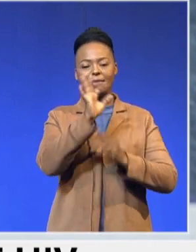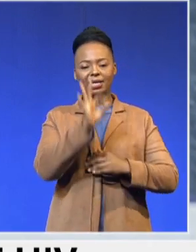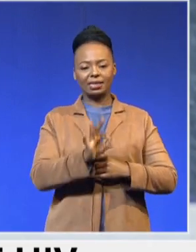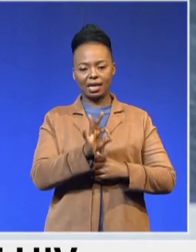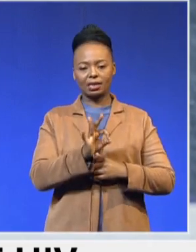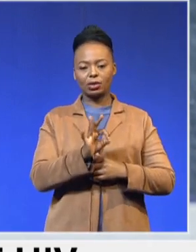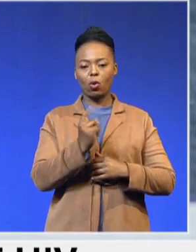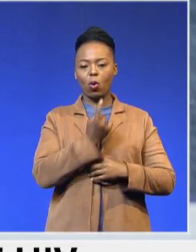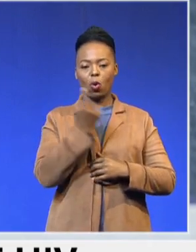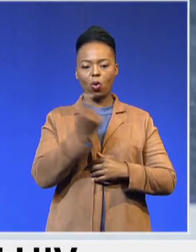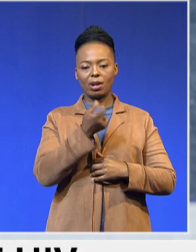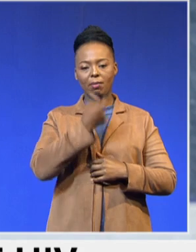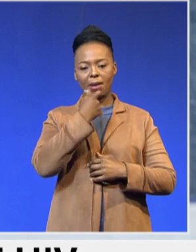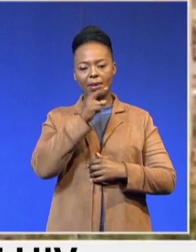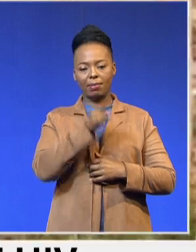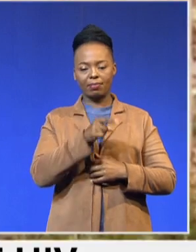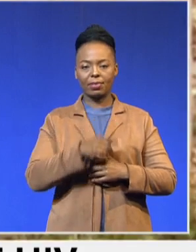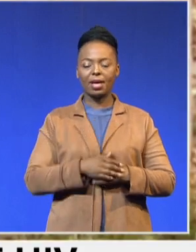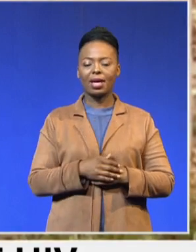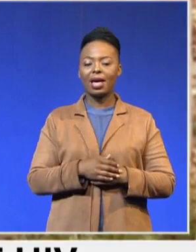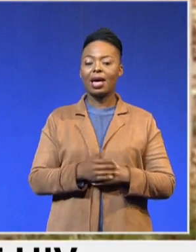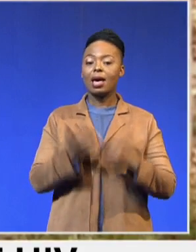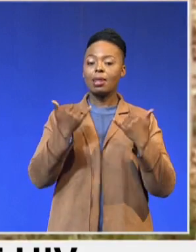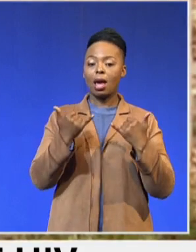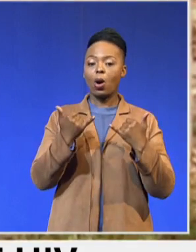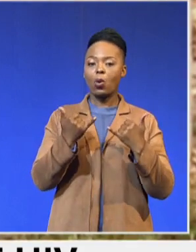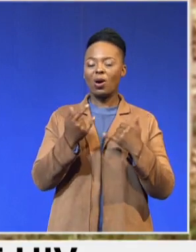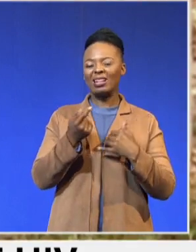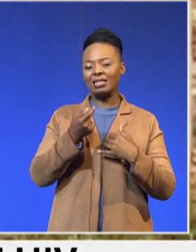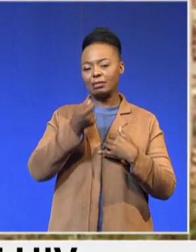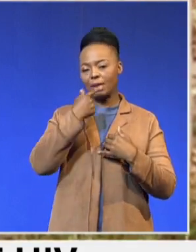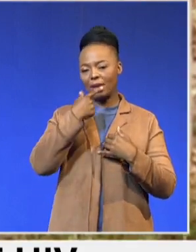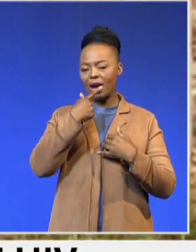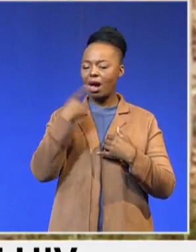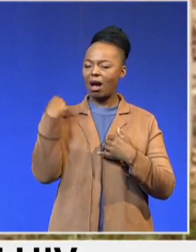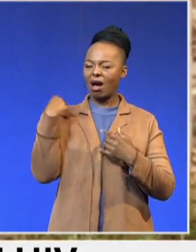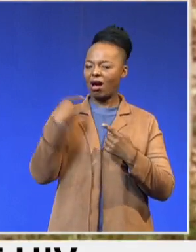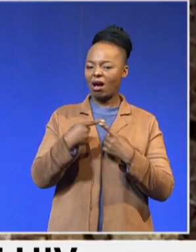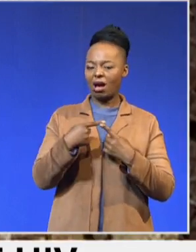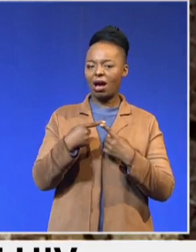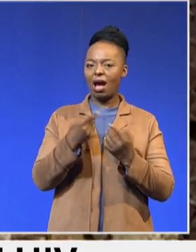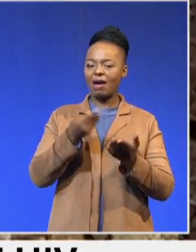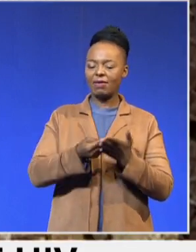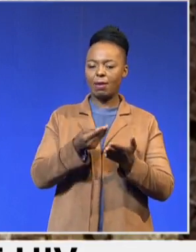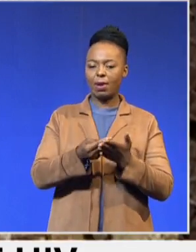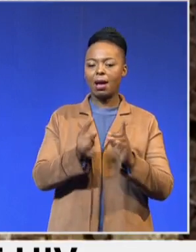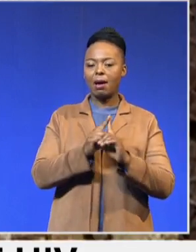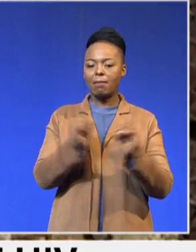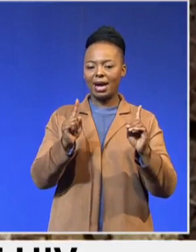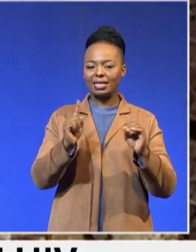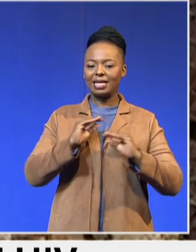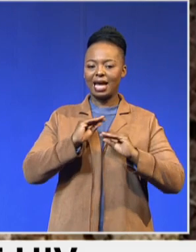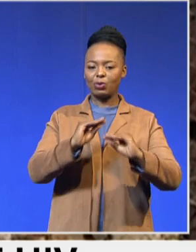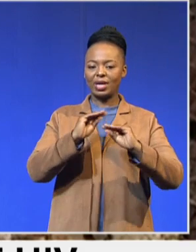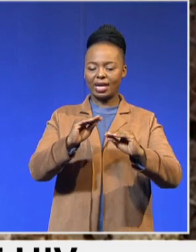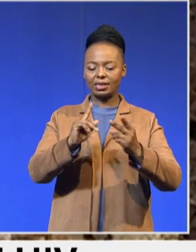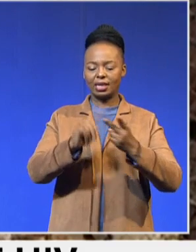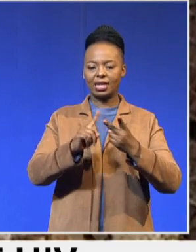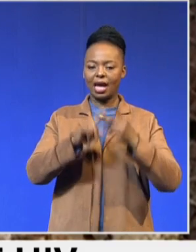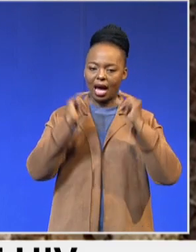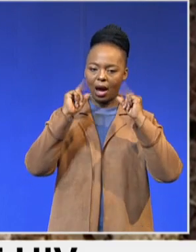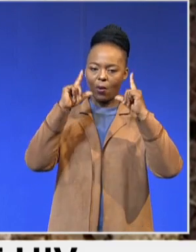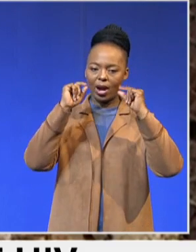population. Despite this drug being available for some time, lack of health education and awareness remains a